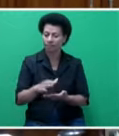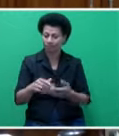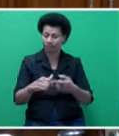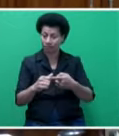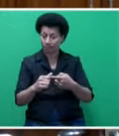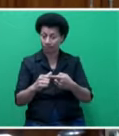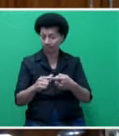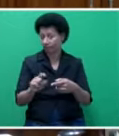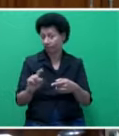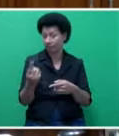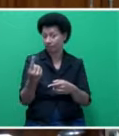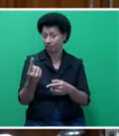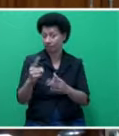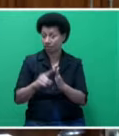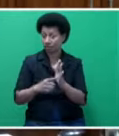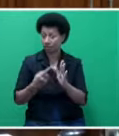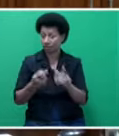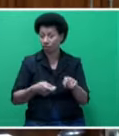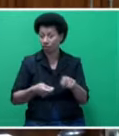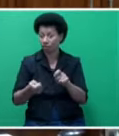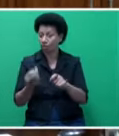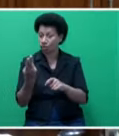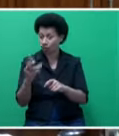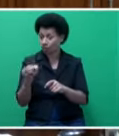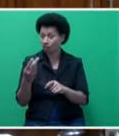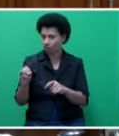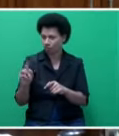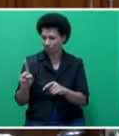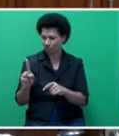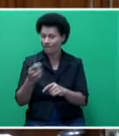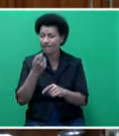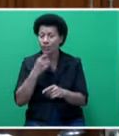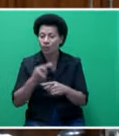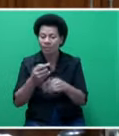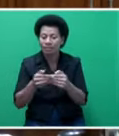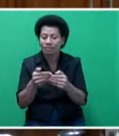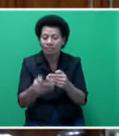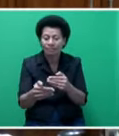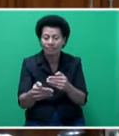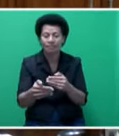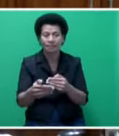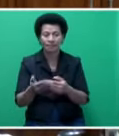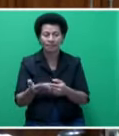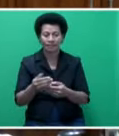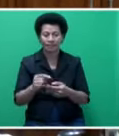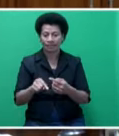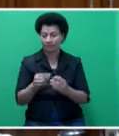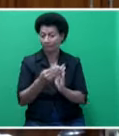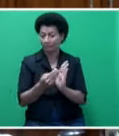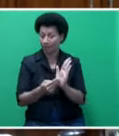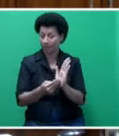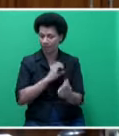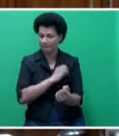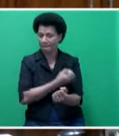1 January 2021, which is in a few weeks' time. Mr. Speaker, sir, the bill also empowers the